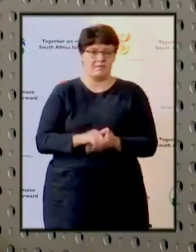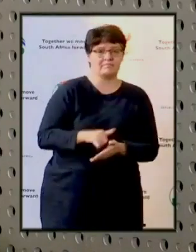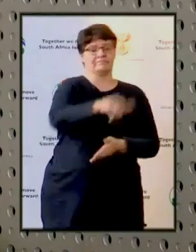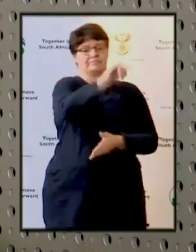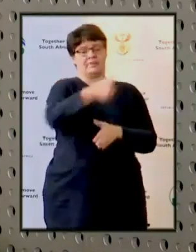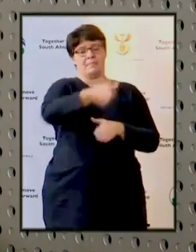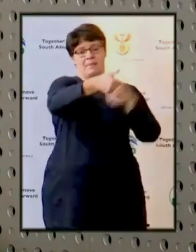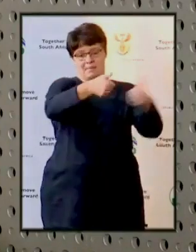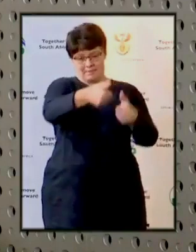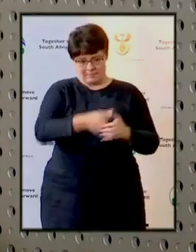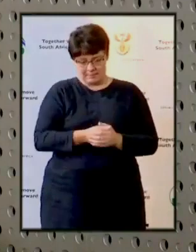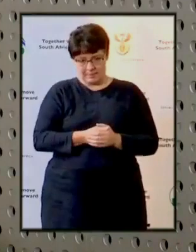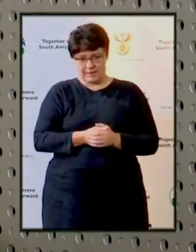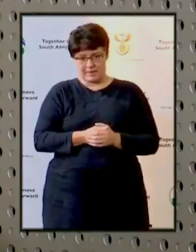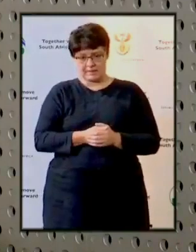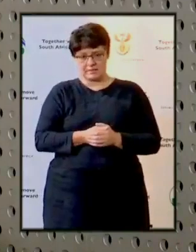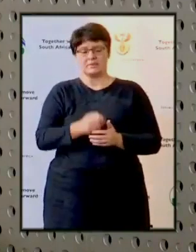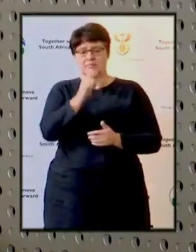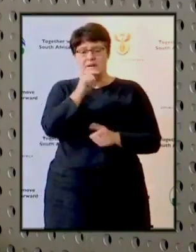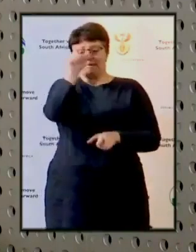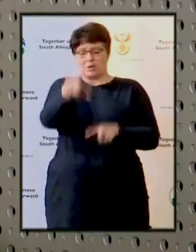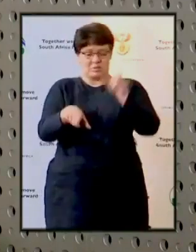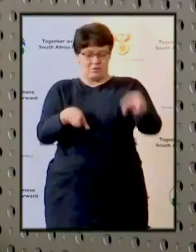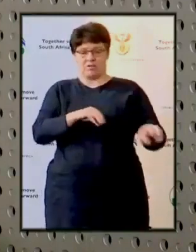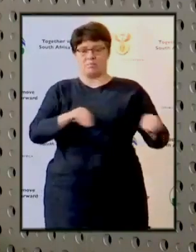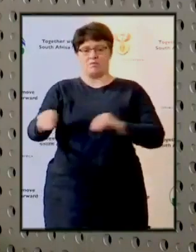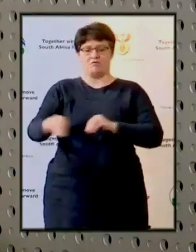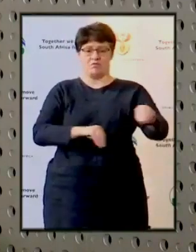So those are the movements of people.